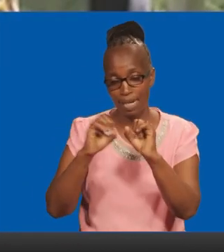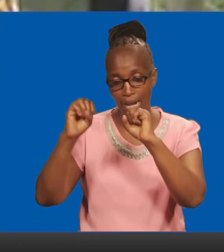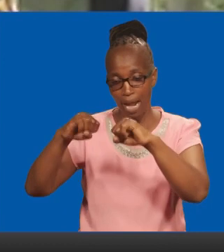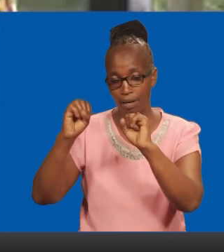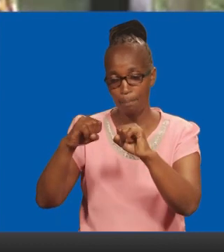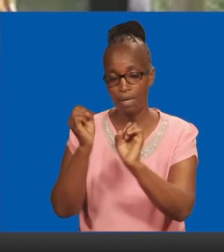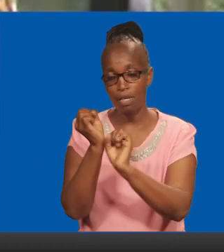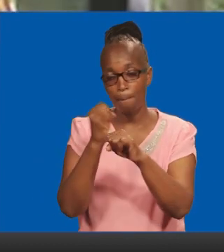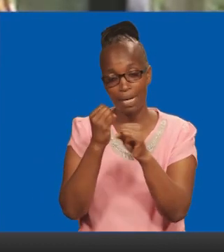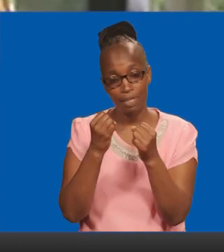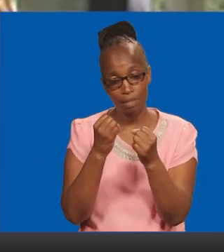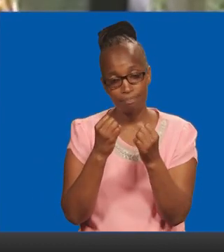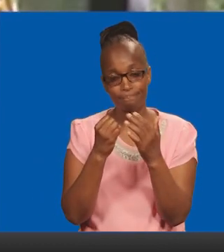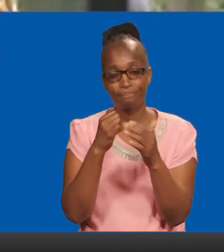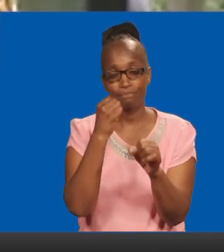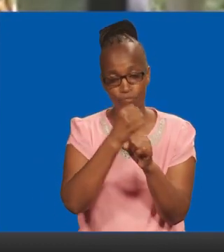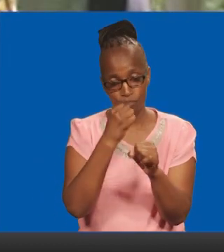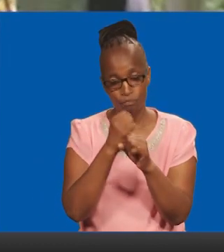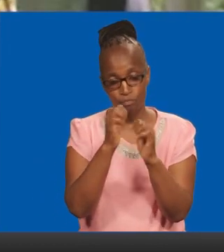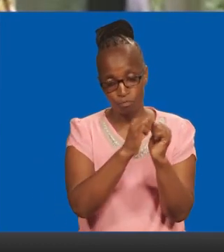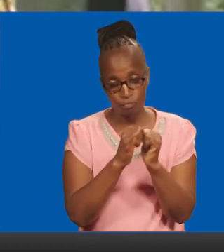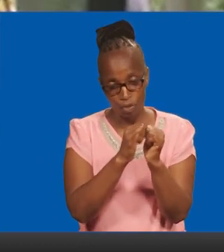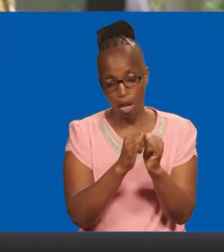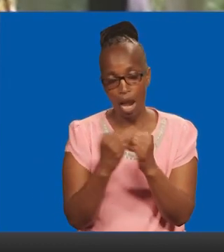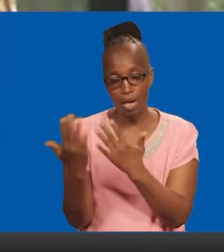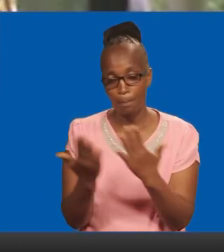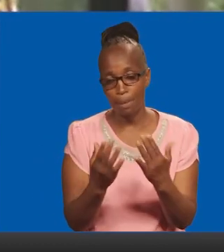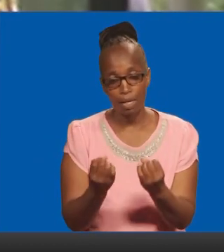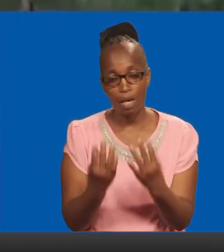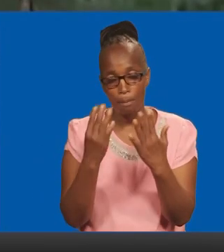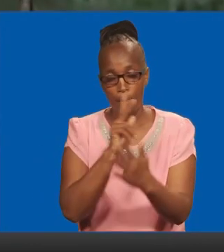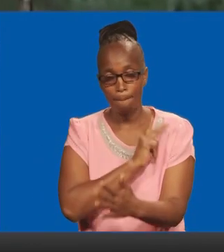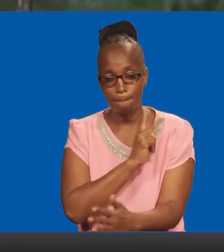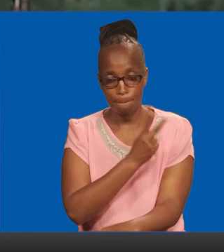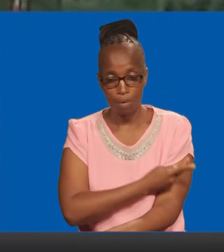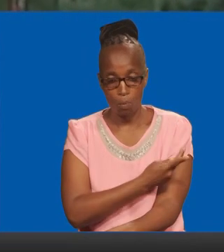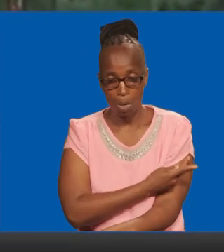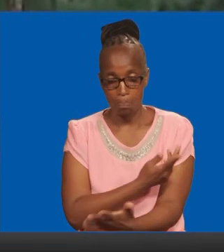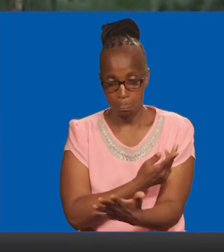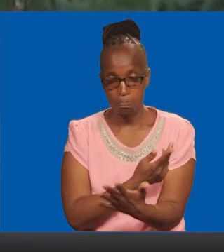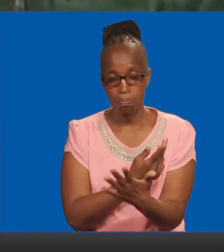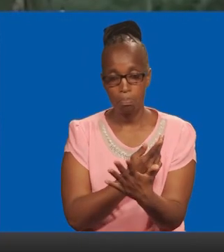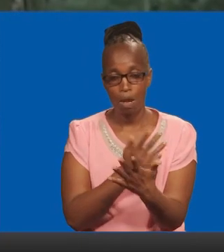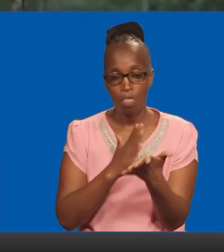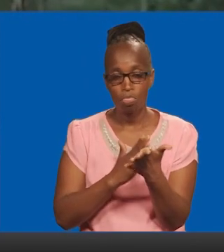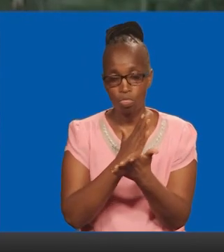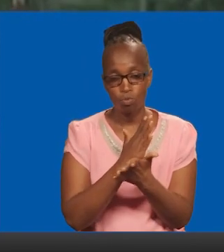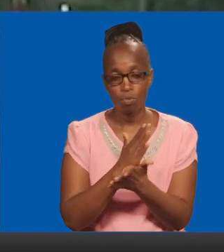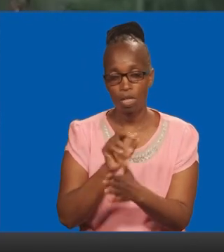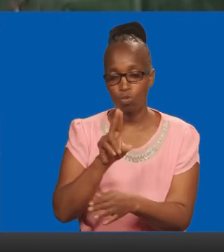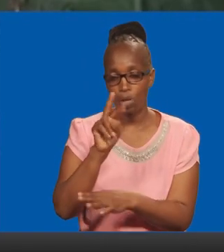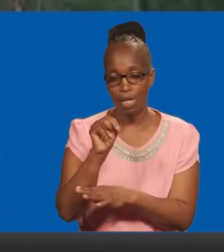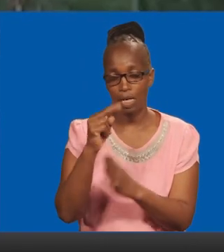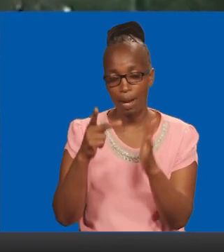nchi, marais wawili wamekubaliana kufanya kazi pamoja kuongeza nguvu katika azma ya kupunguza kiwango cha carbon